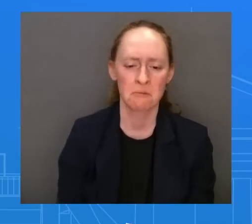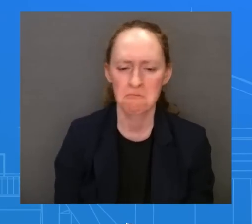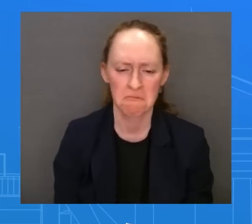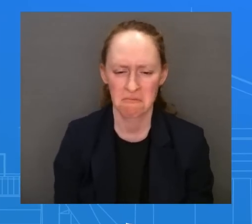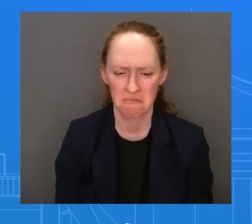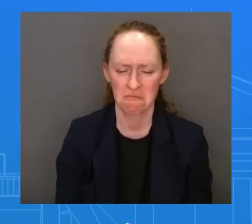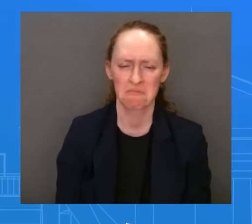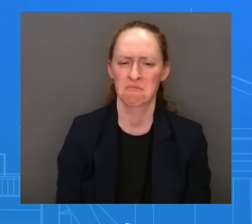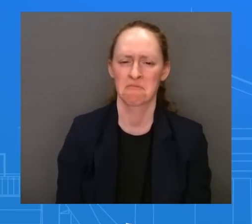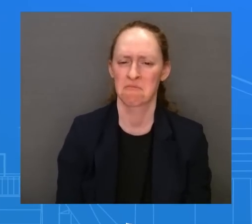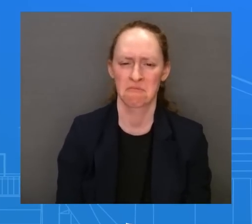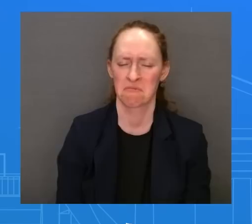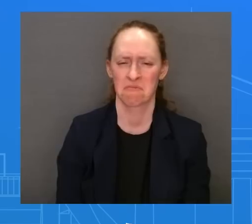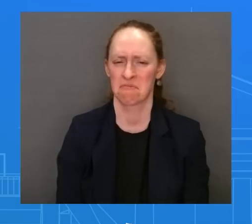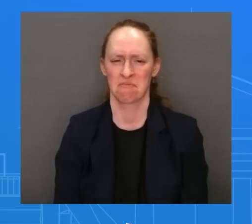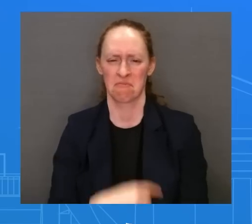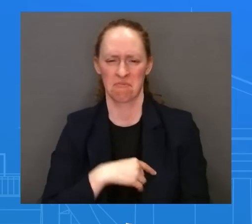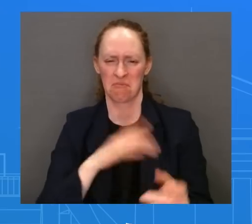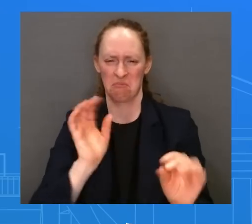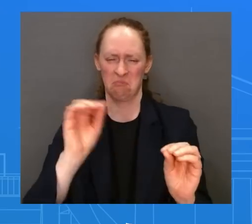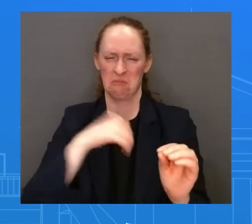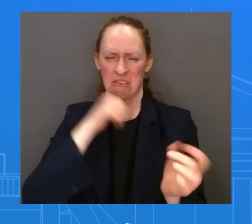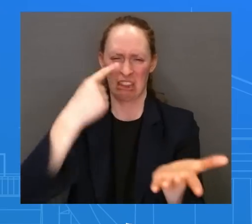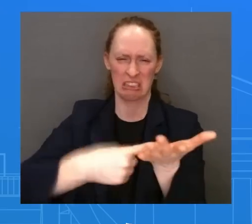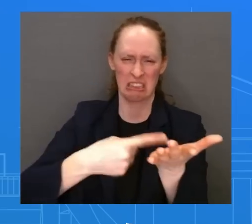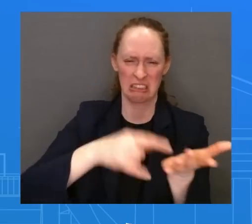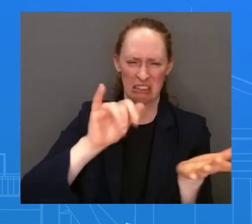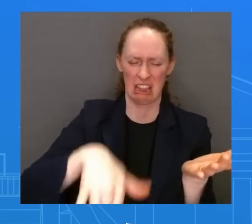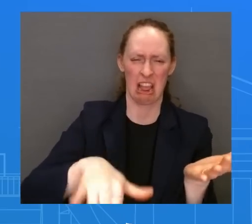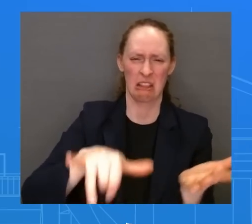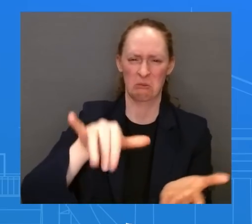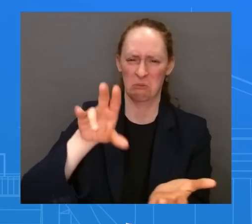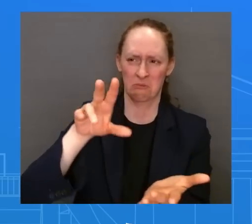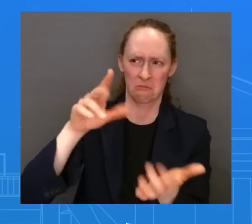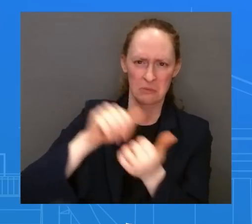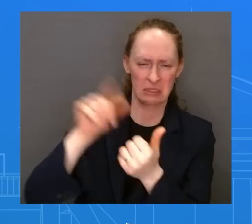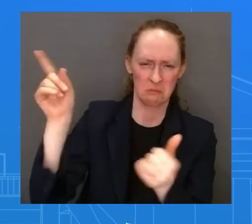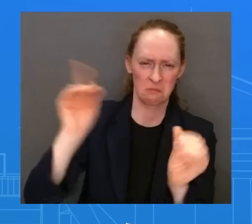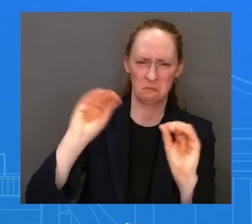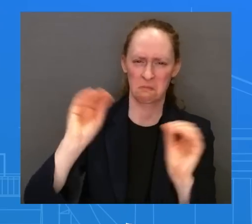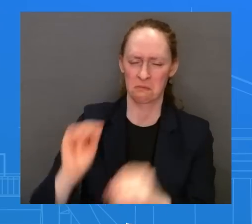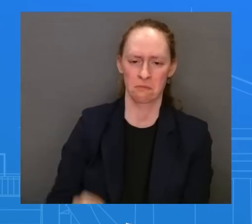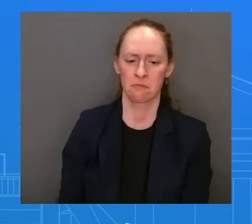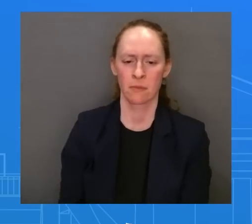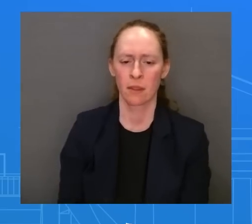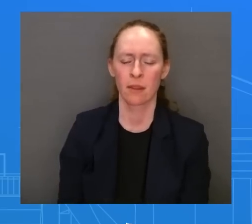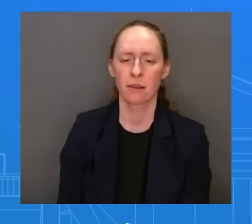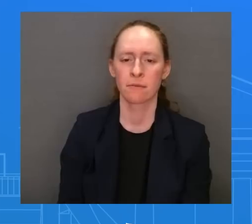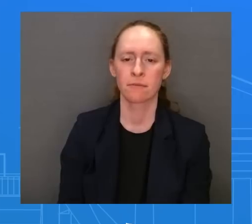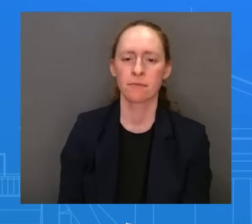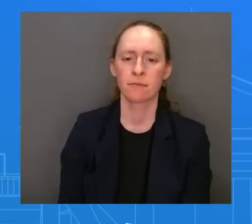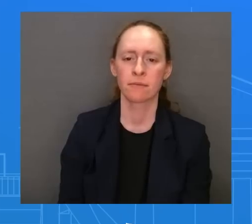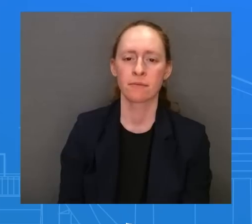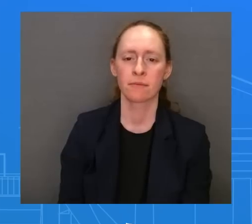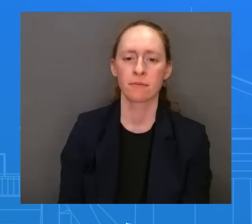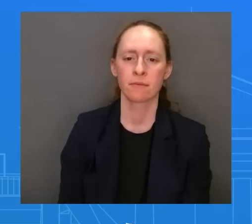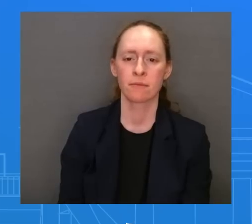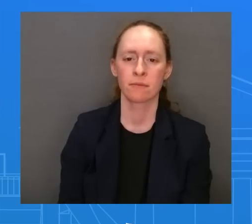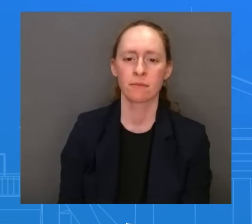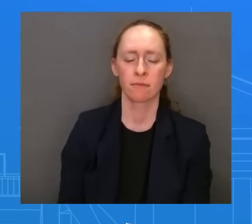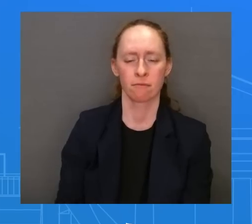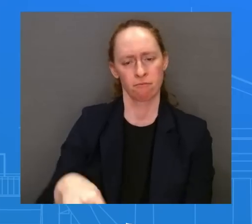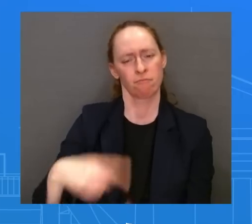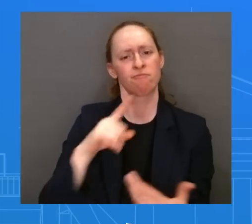again we've done a good faith effort here to work through the Lessons Learned of this withdrawal um